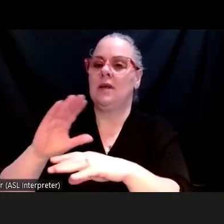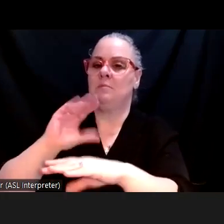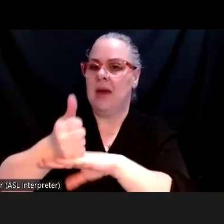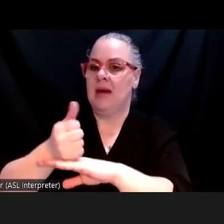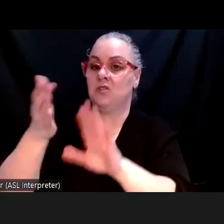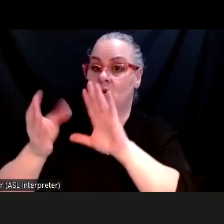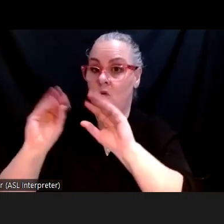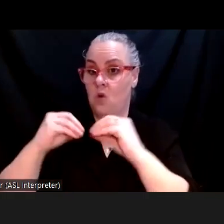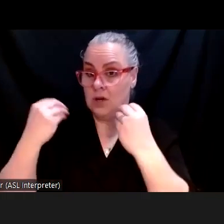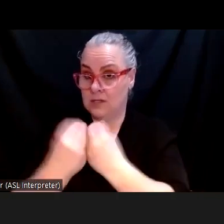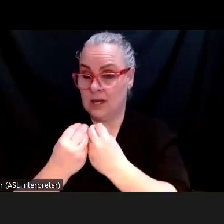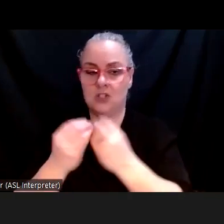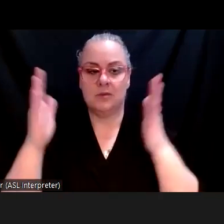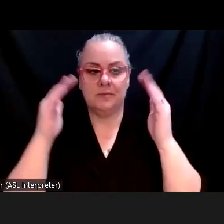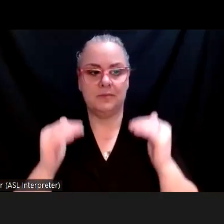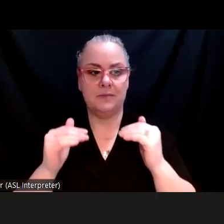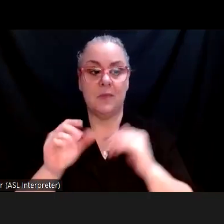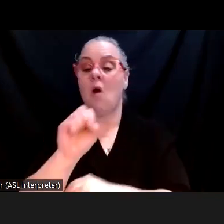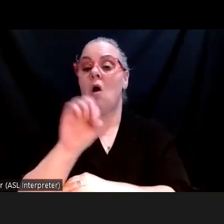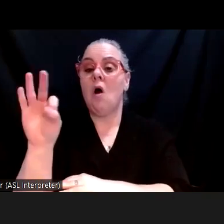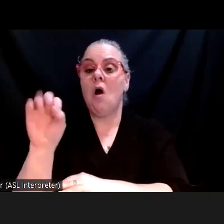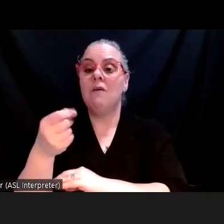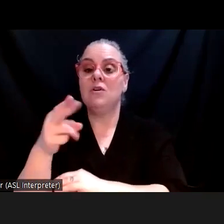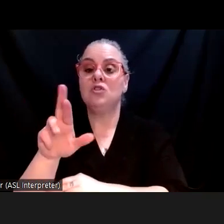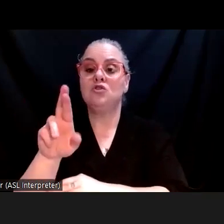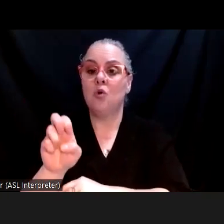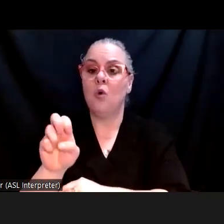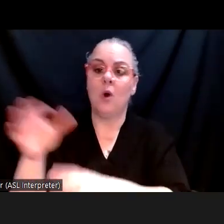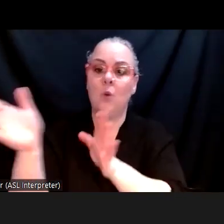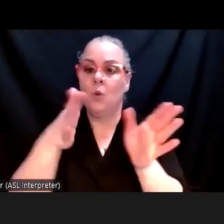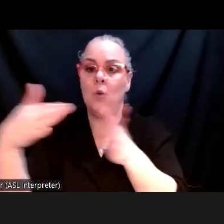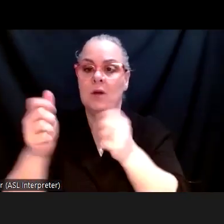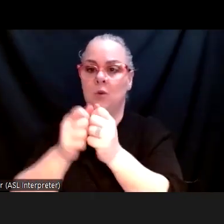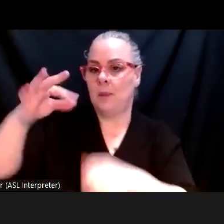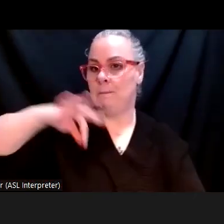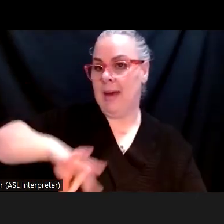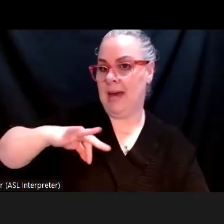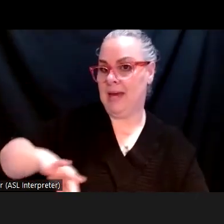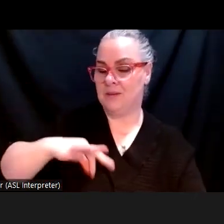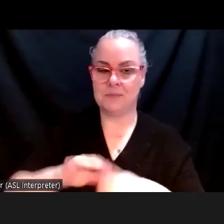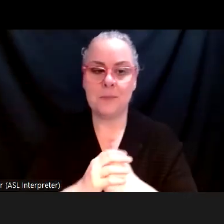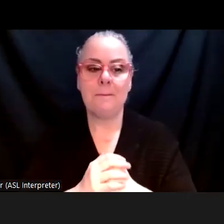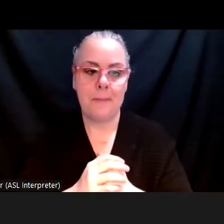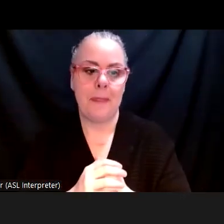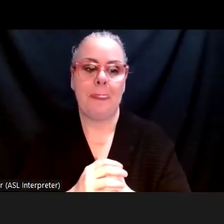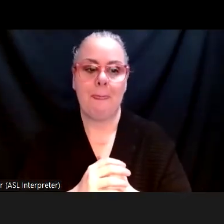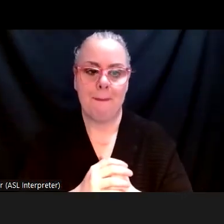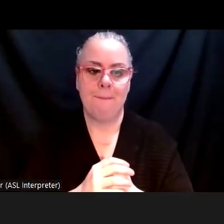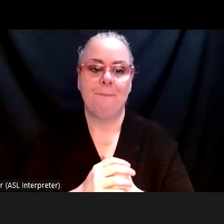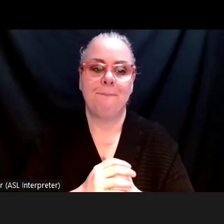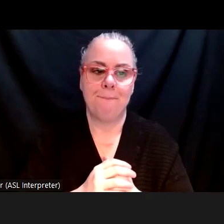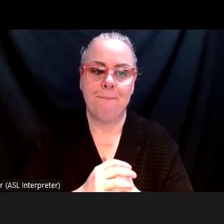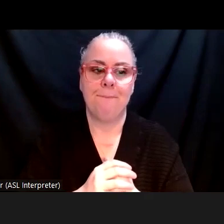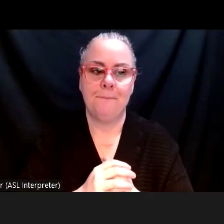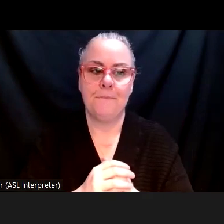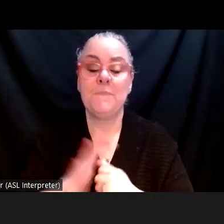please. Finally, a coalition with the state of Maine to collaborate on offshore wind growth in the region.